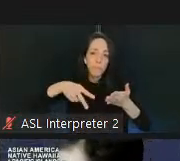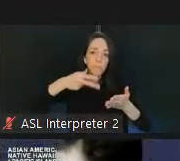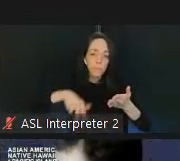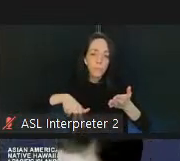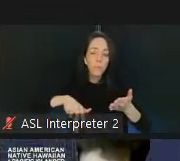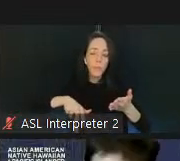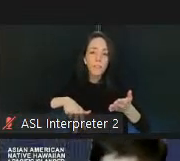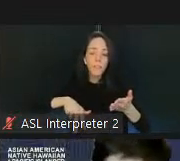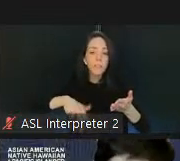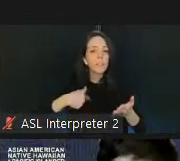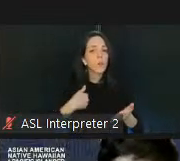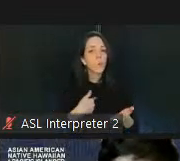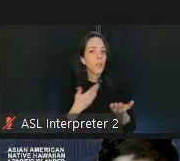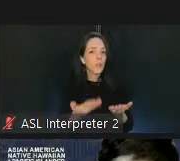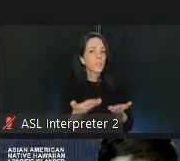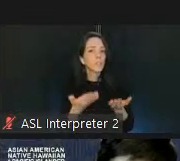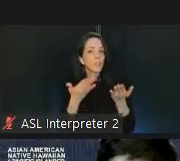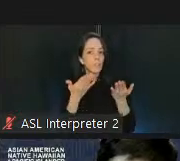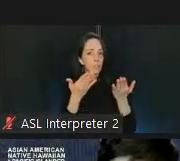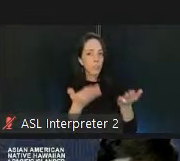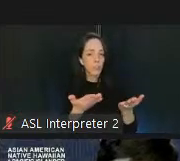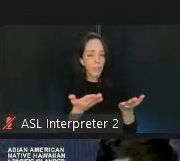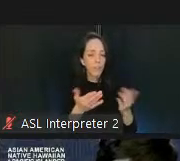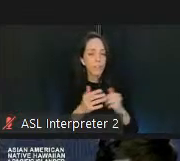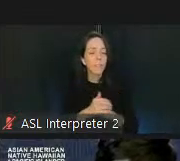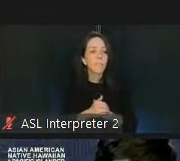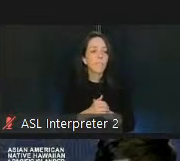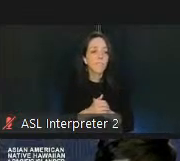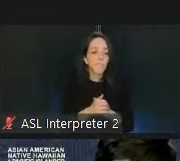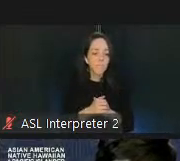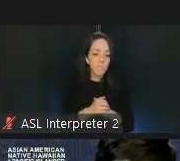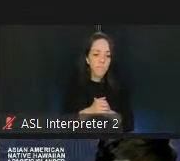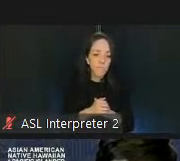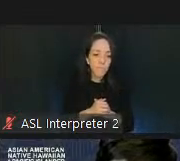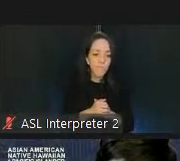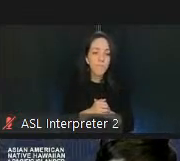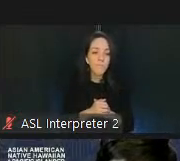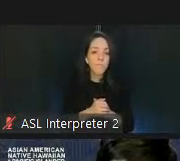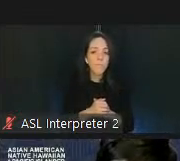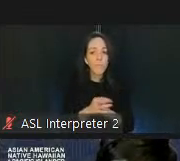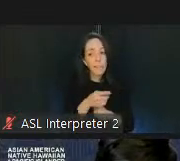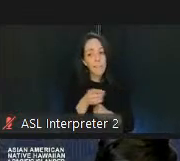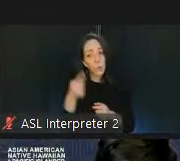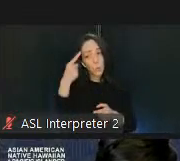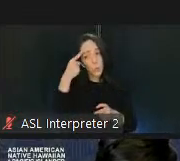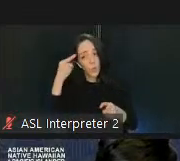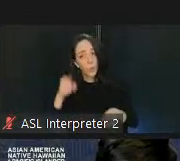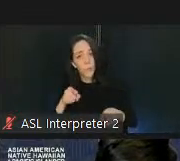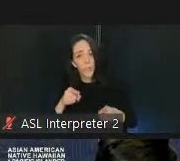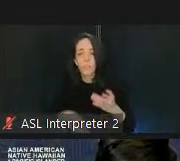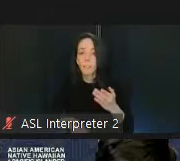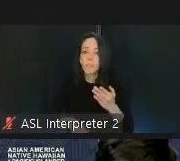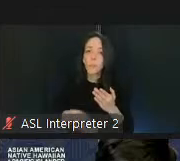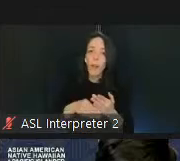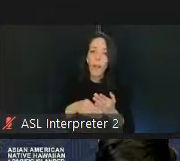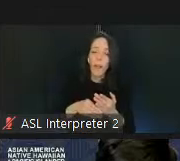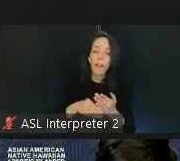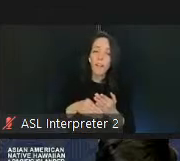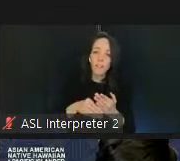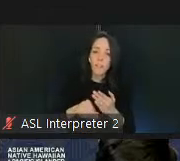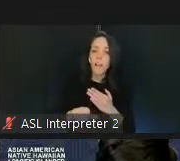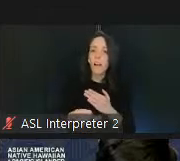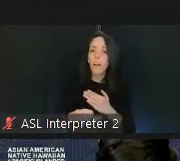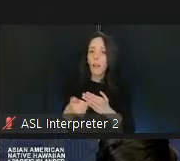are suggesting that if the budget committee is inclined to have that third or that additional budget